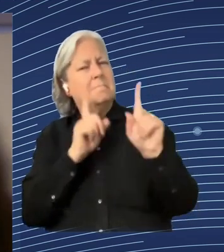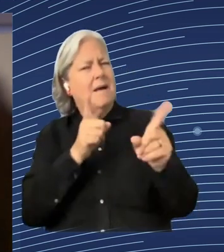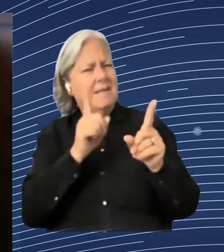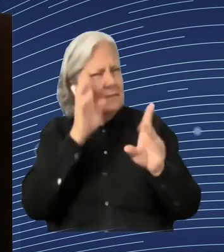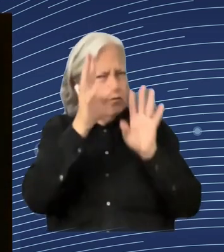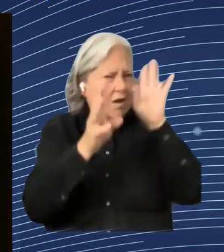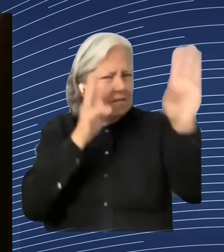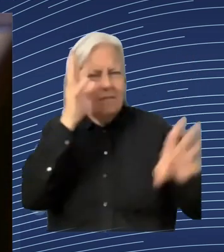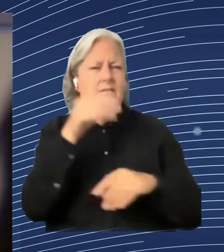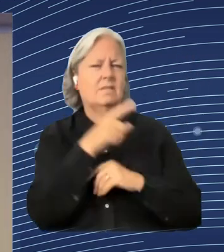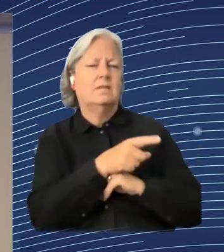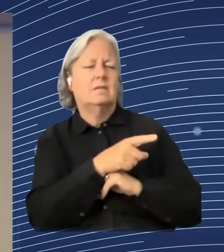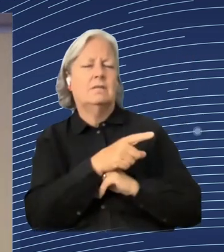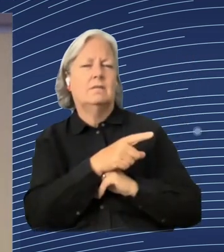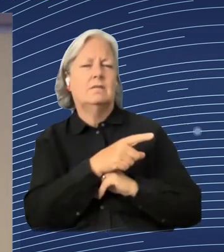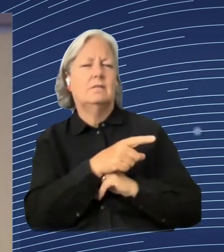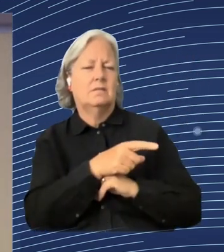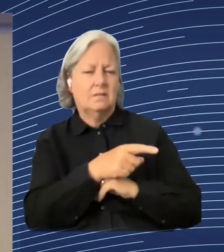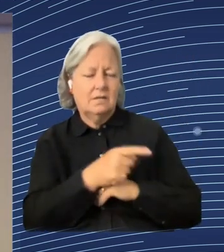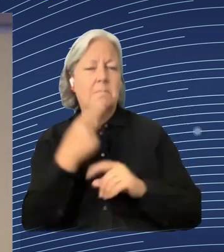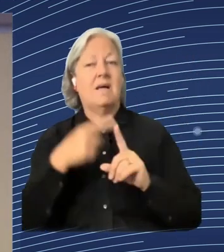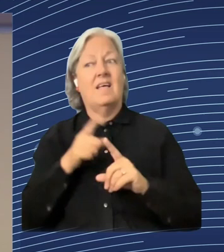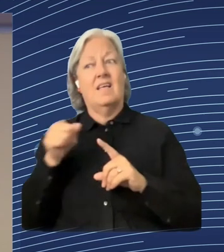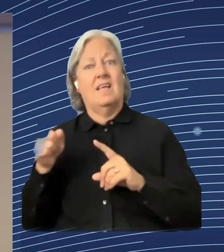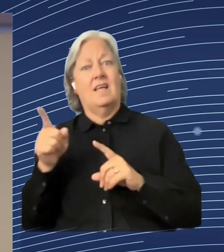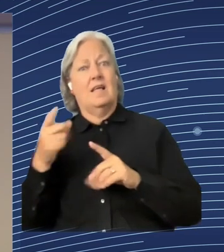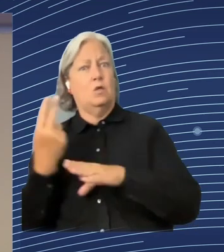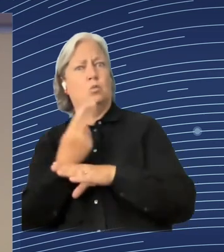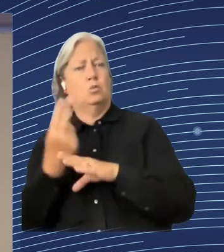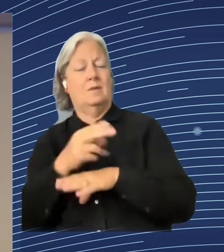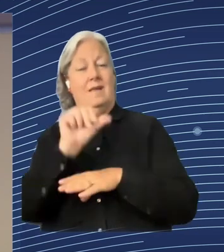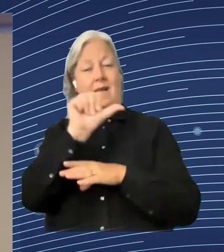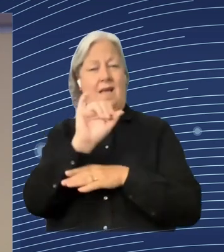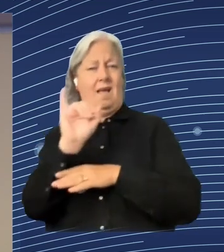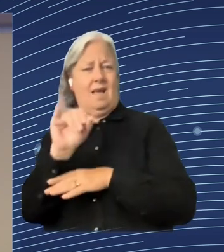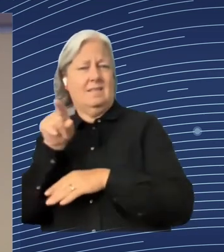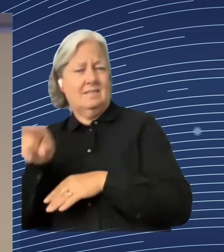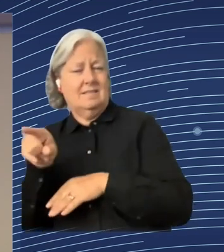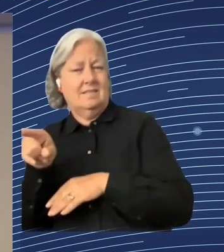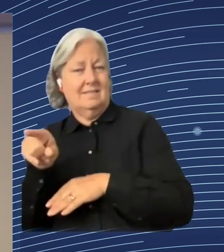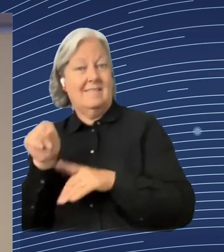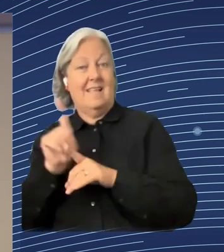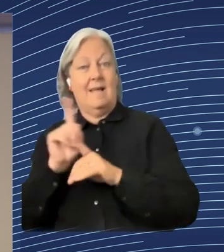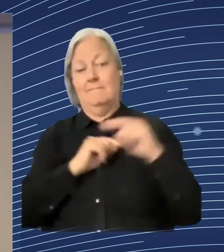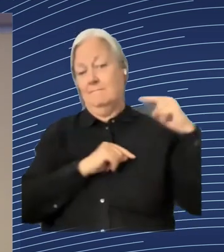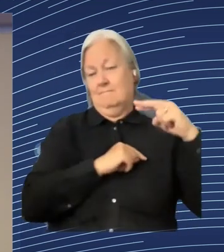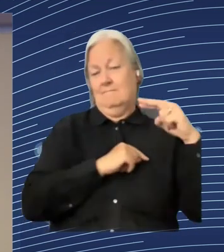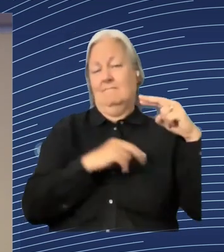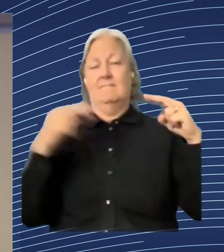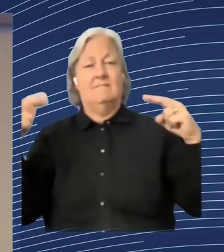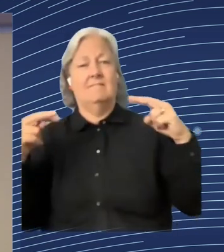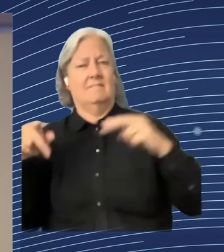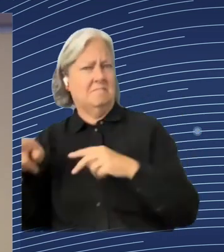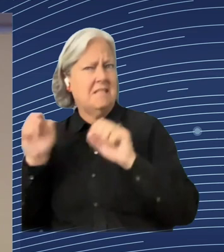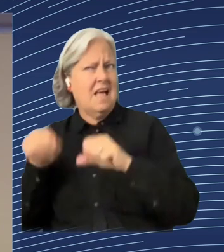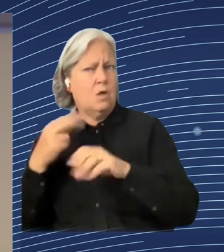using AI also, huh? The other side, if you can say it like that, they will use it also. So